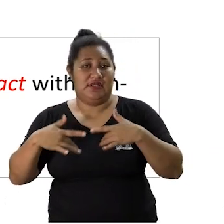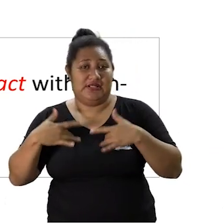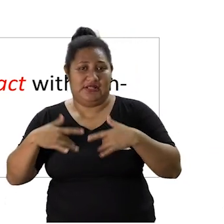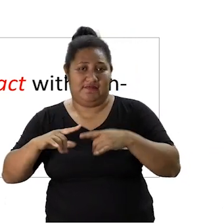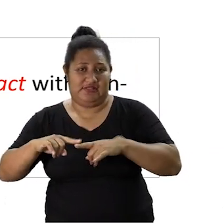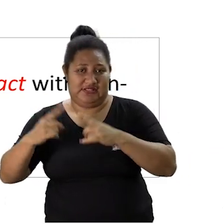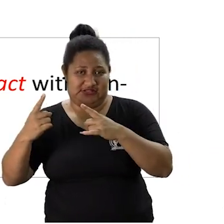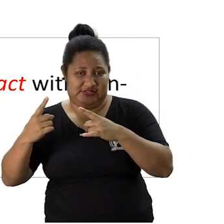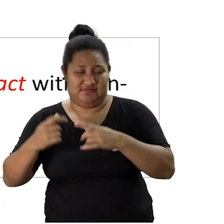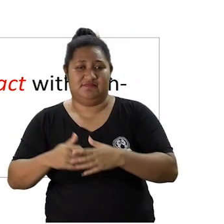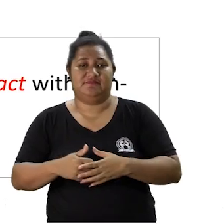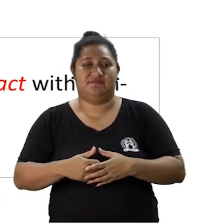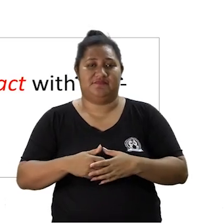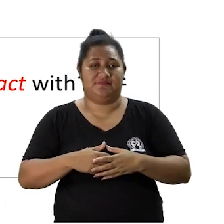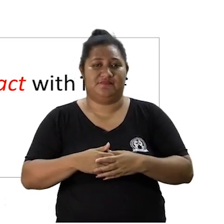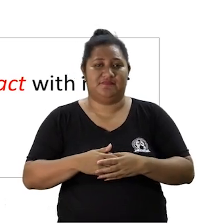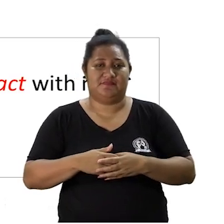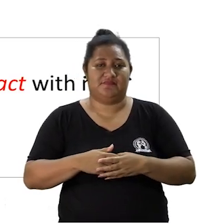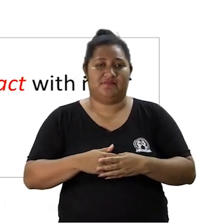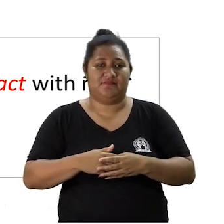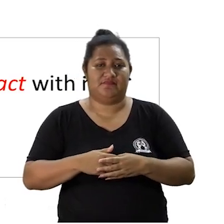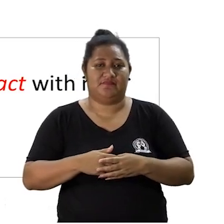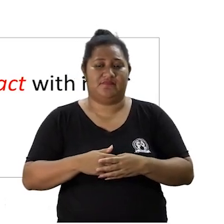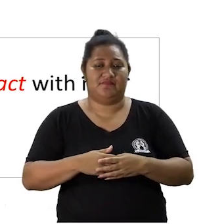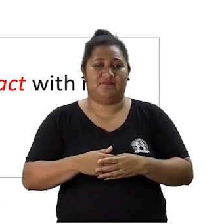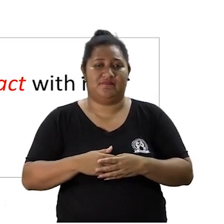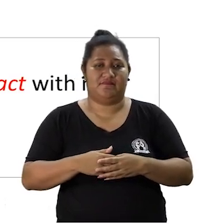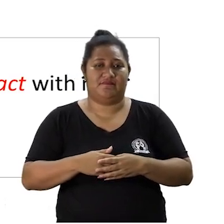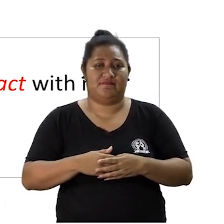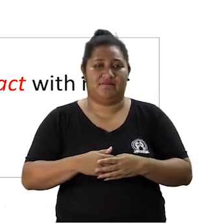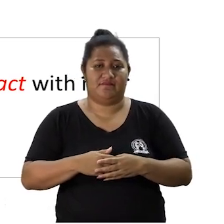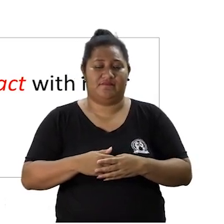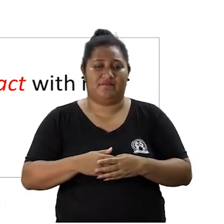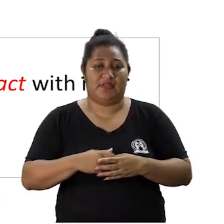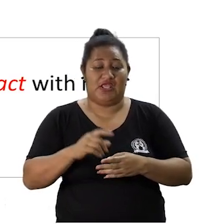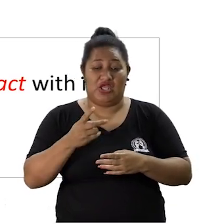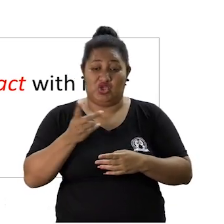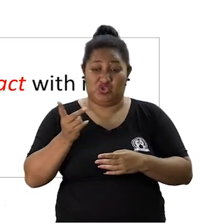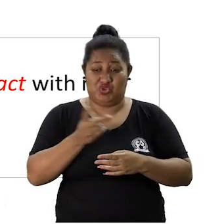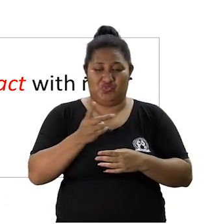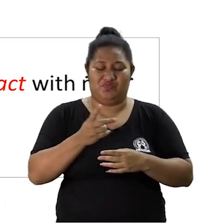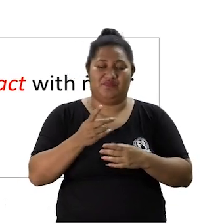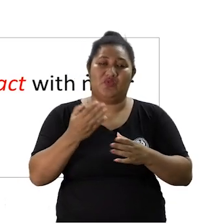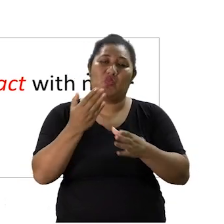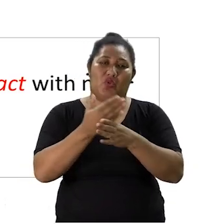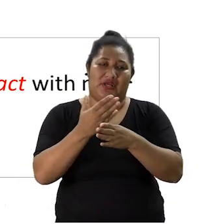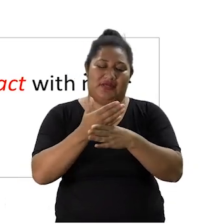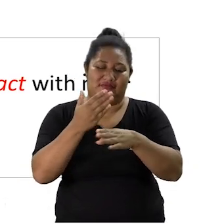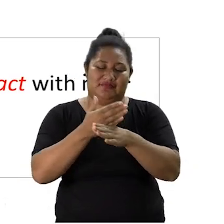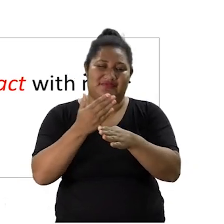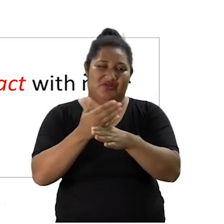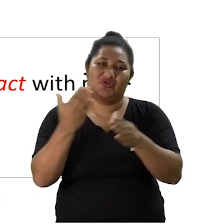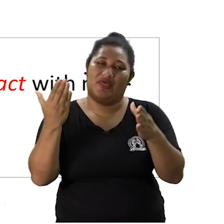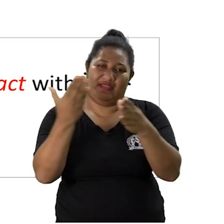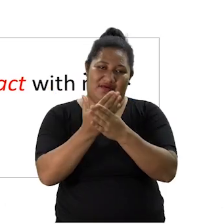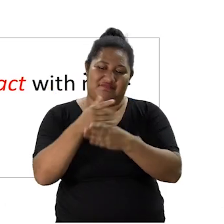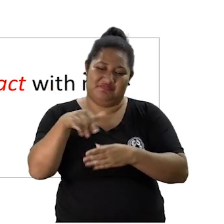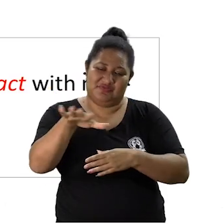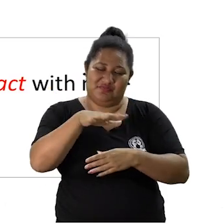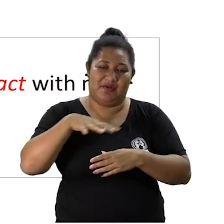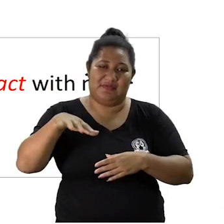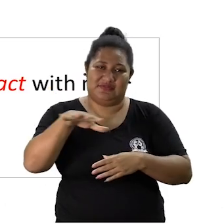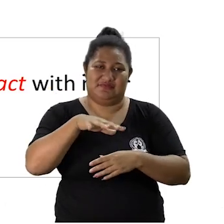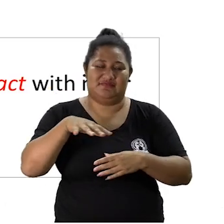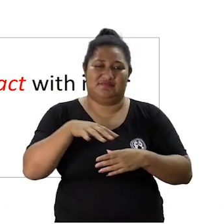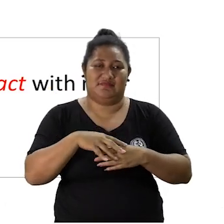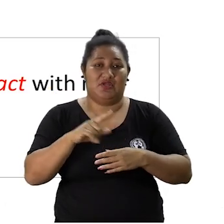po manu. Living things. And non-living things po mea le ola. Okay? Ne la